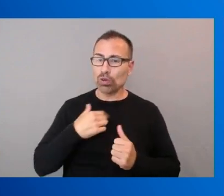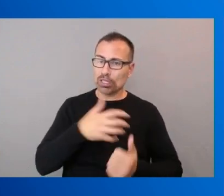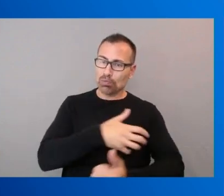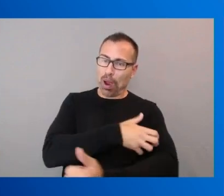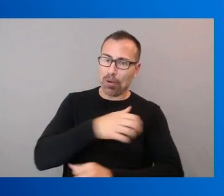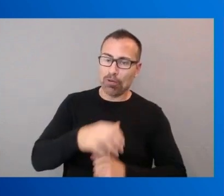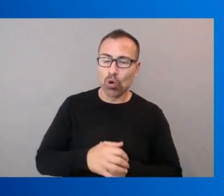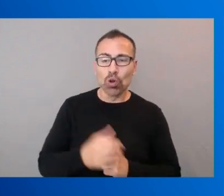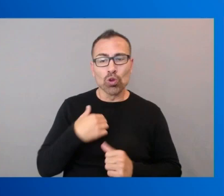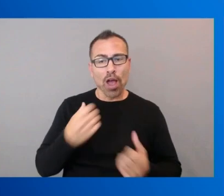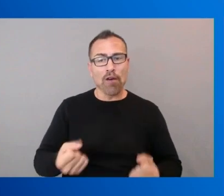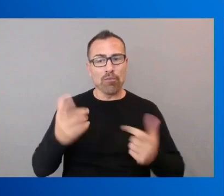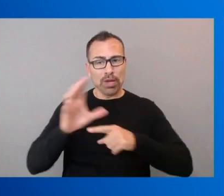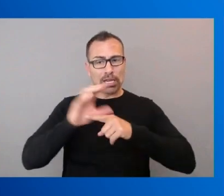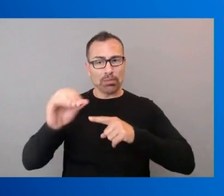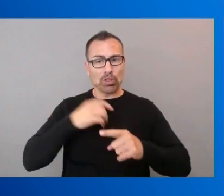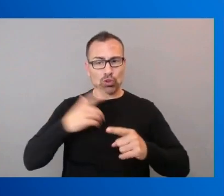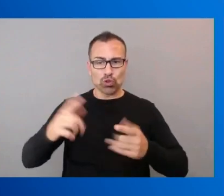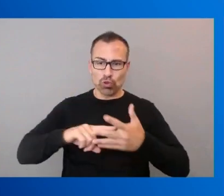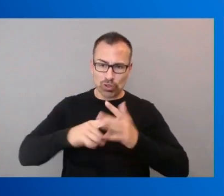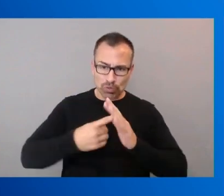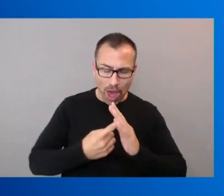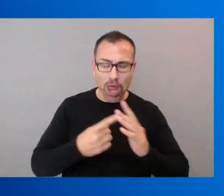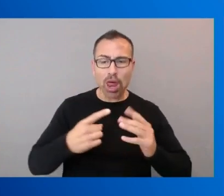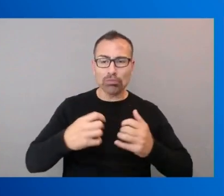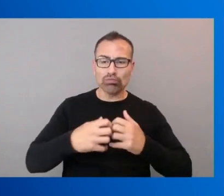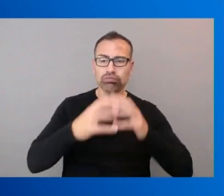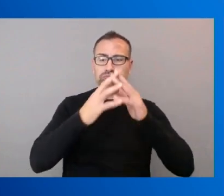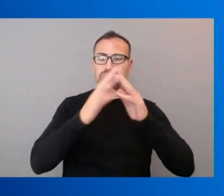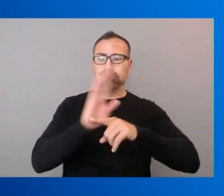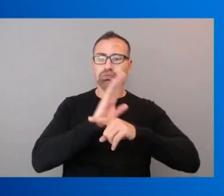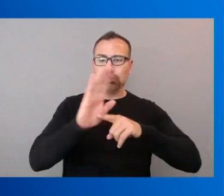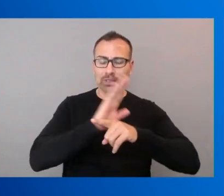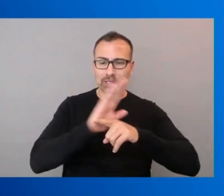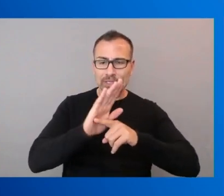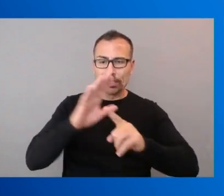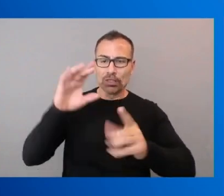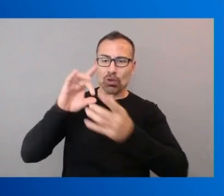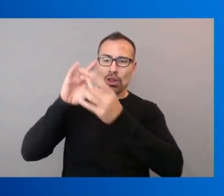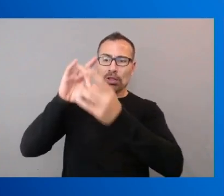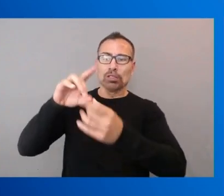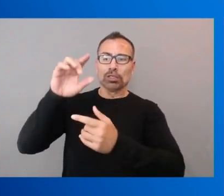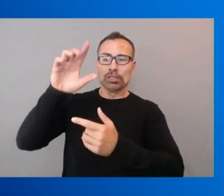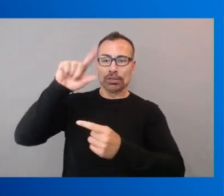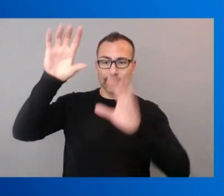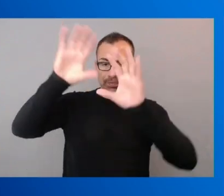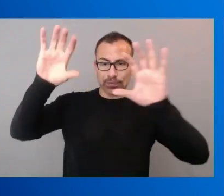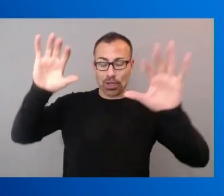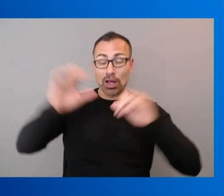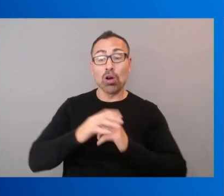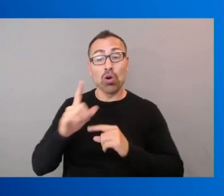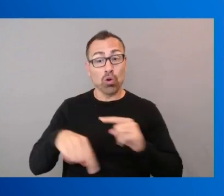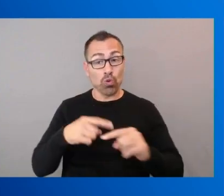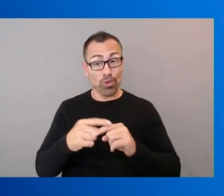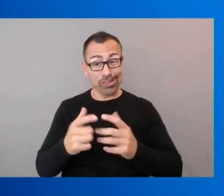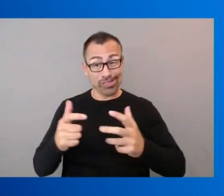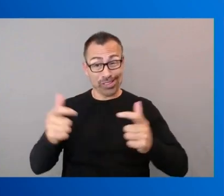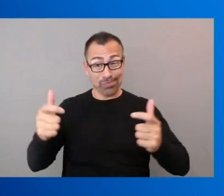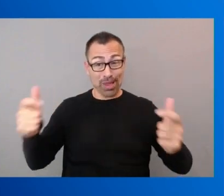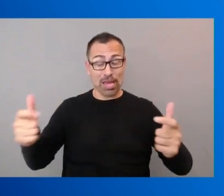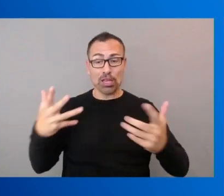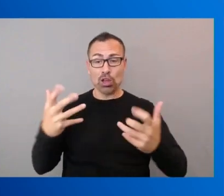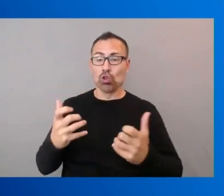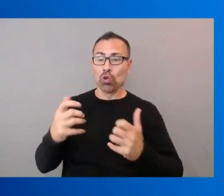have spun up and created businesses around it. When you're in that stage of expanding your business, the fact that you build an event-driven architecture to improve your